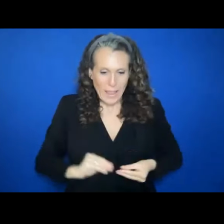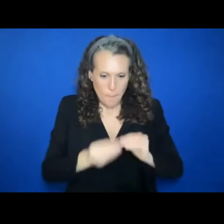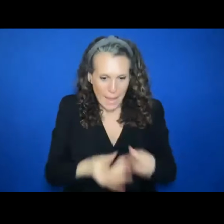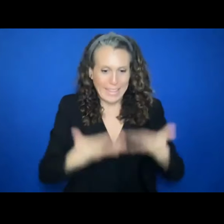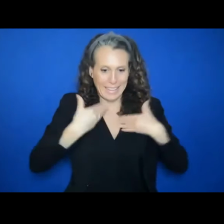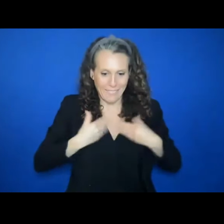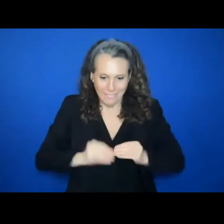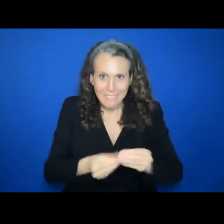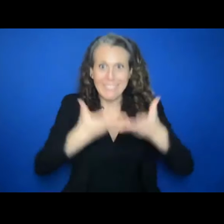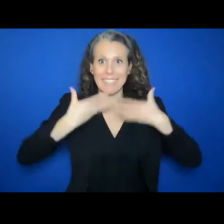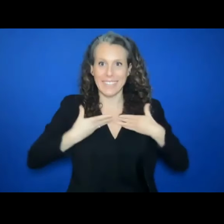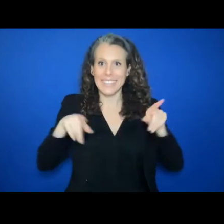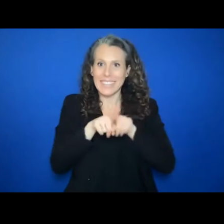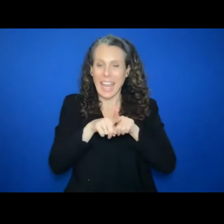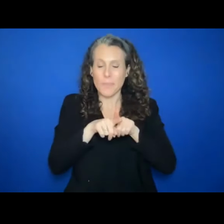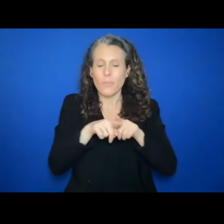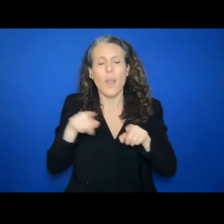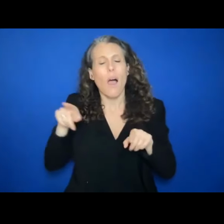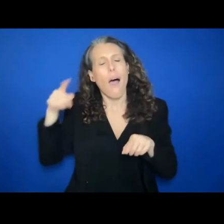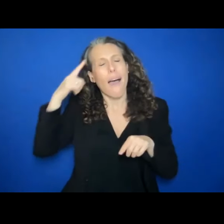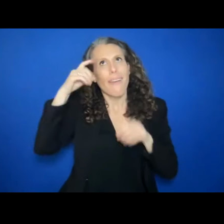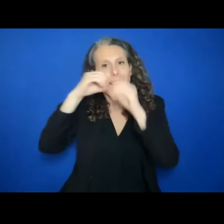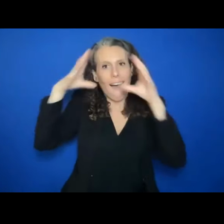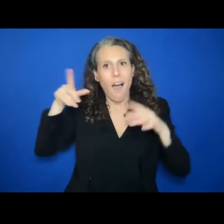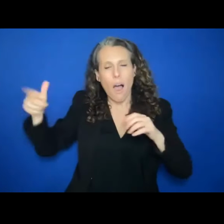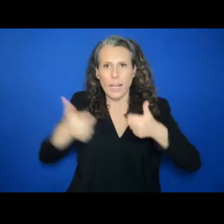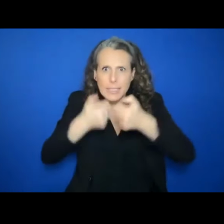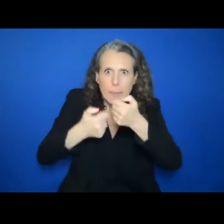industry and the types of games that are created.